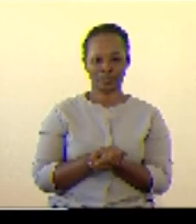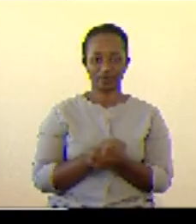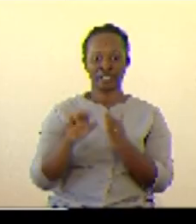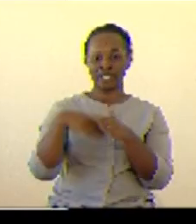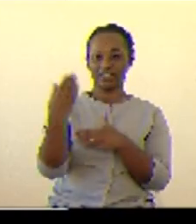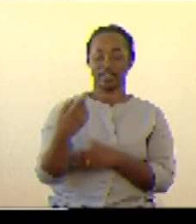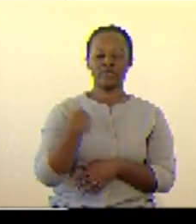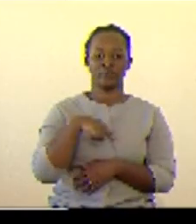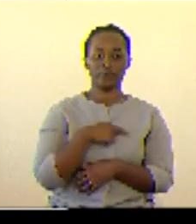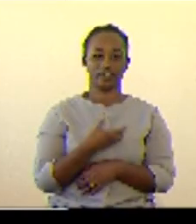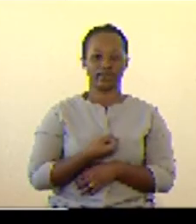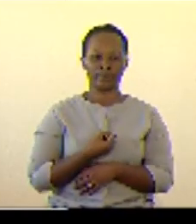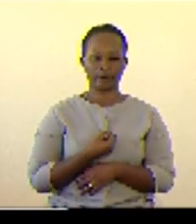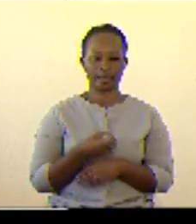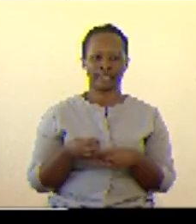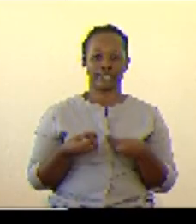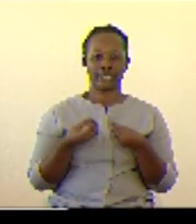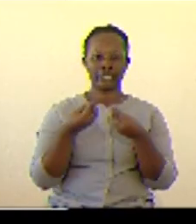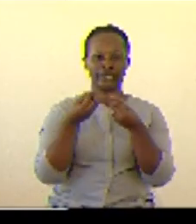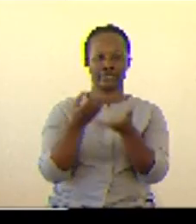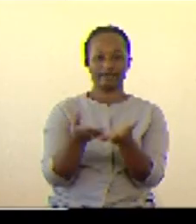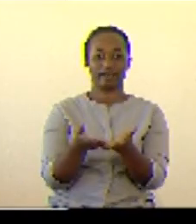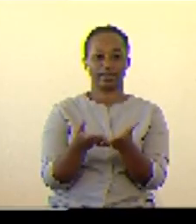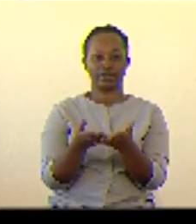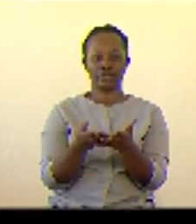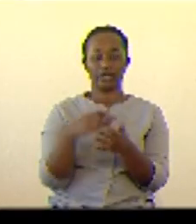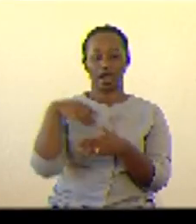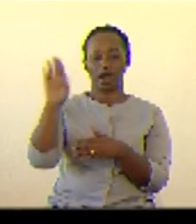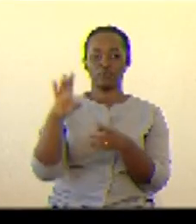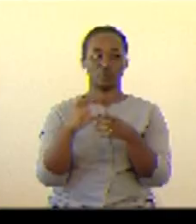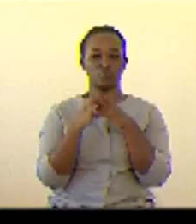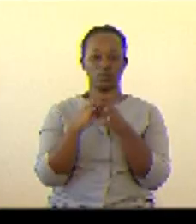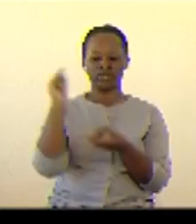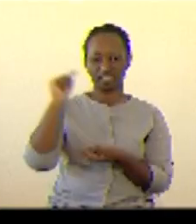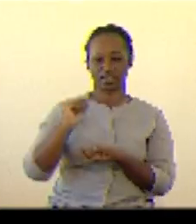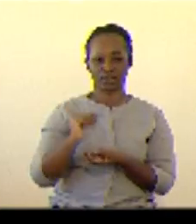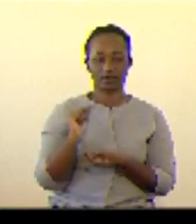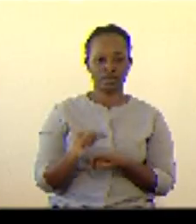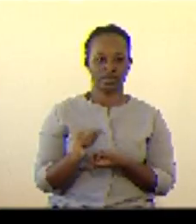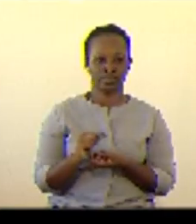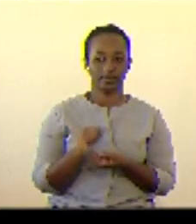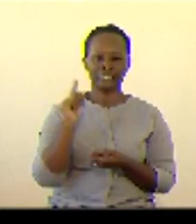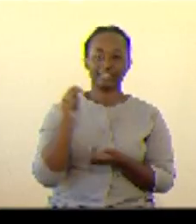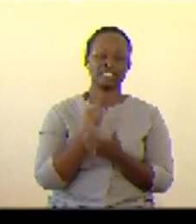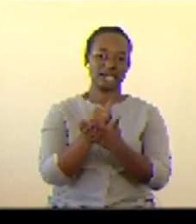have giving out trade discount and cash discount to customers. This